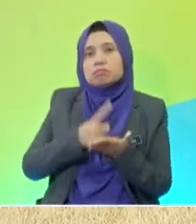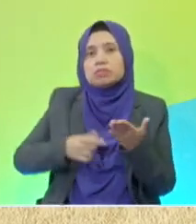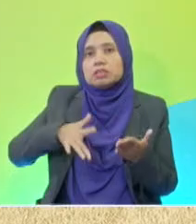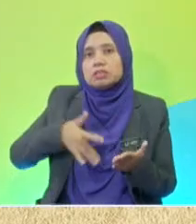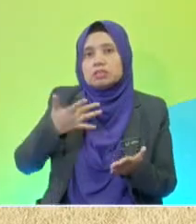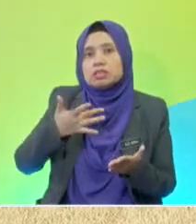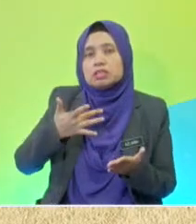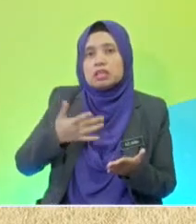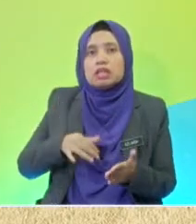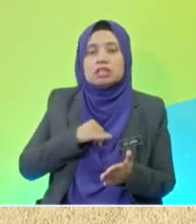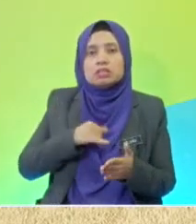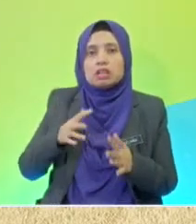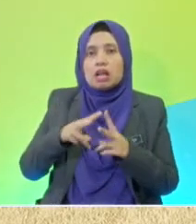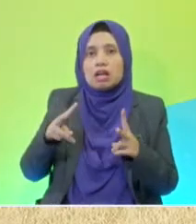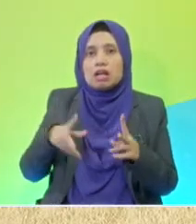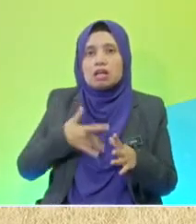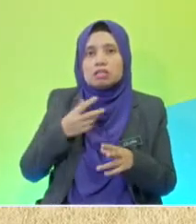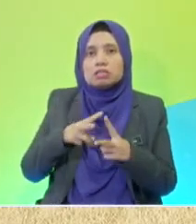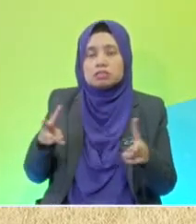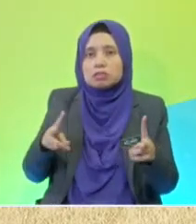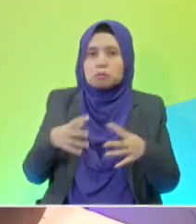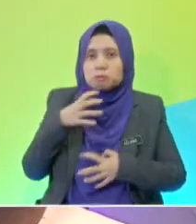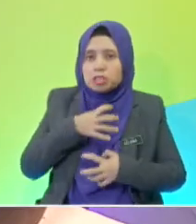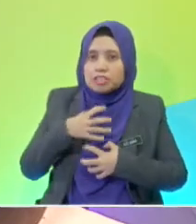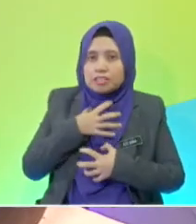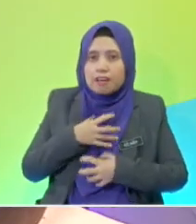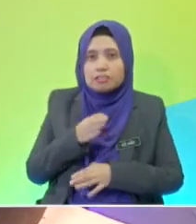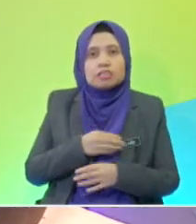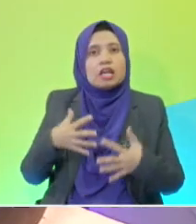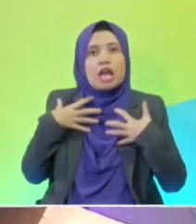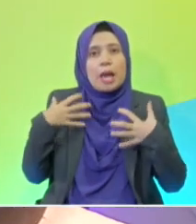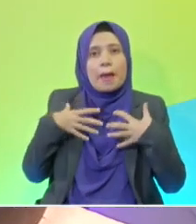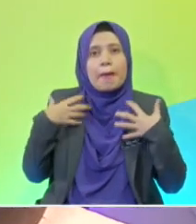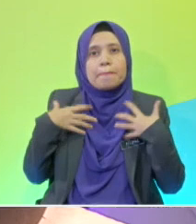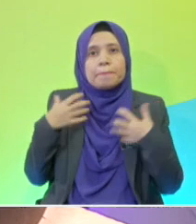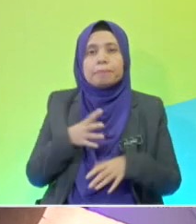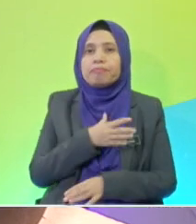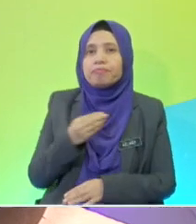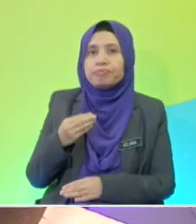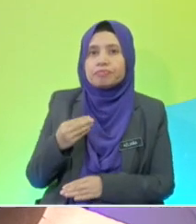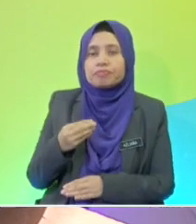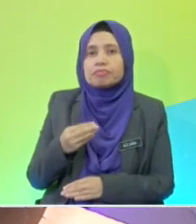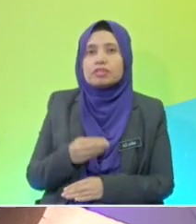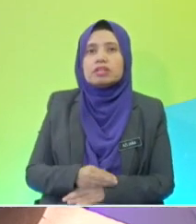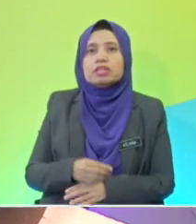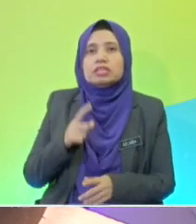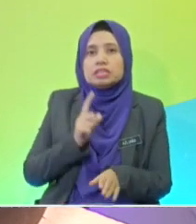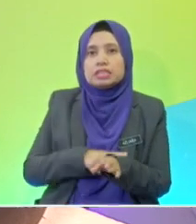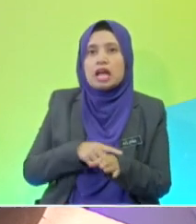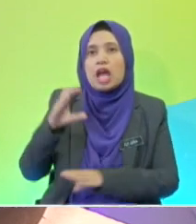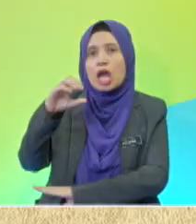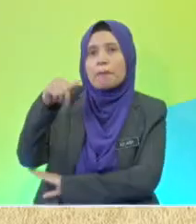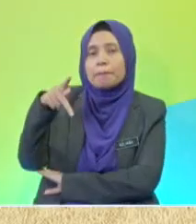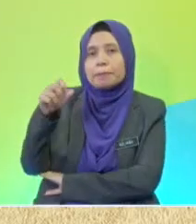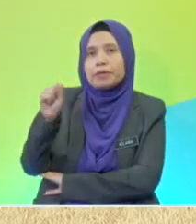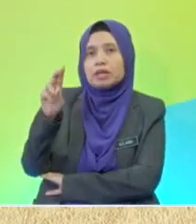okay? I'm definitely excited. I feel extremely happy. Okay, how's your feeling? And about your time capsule, I would